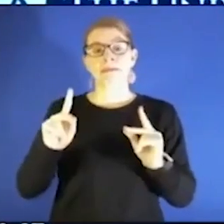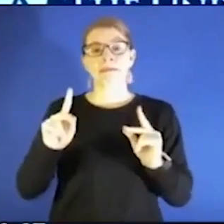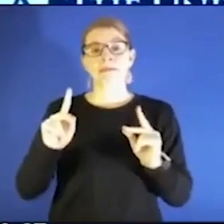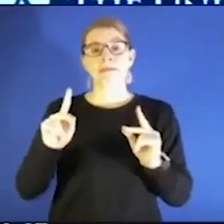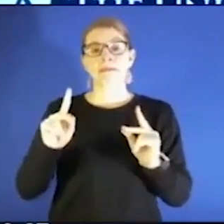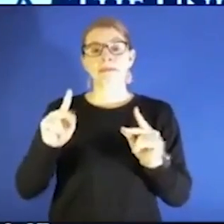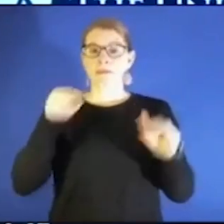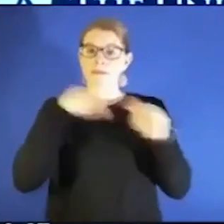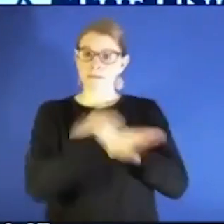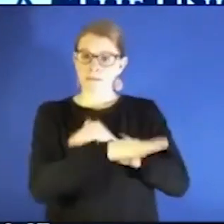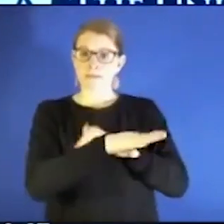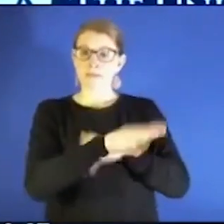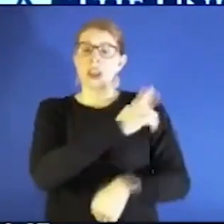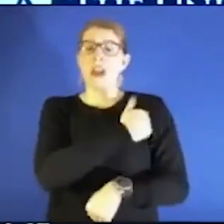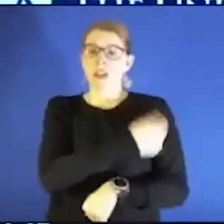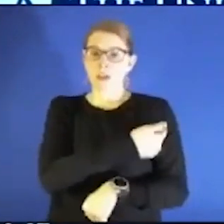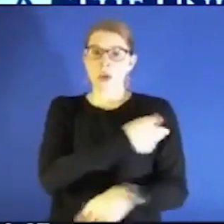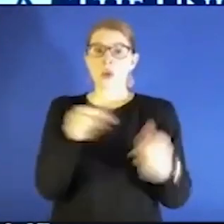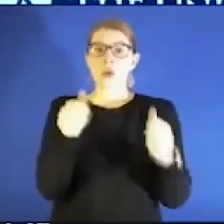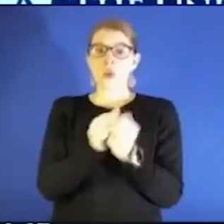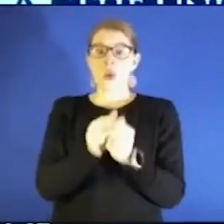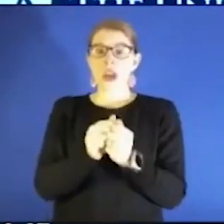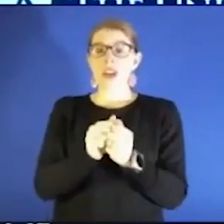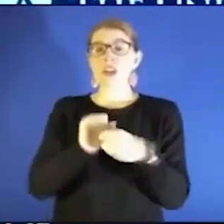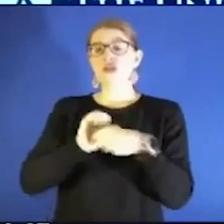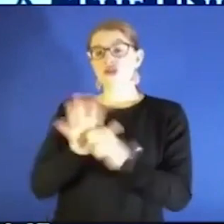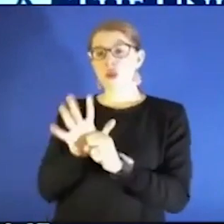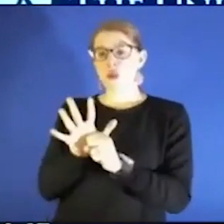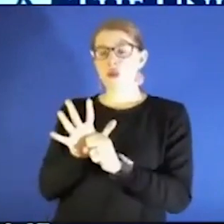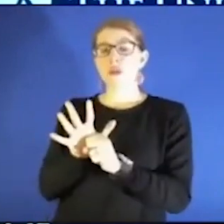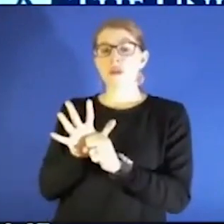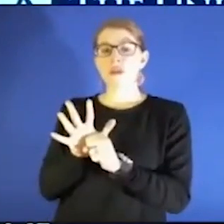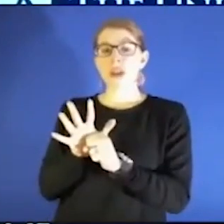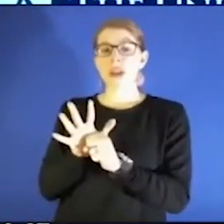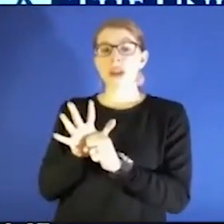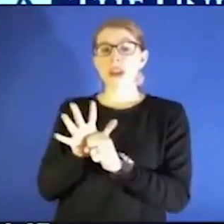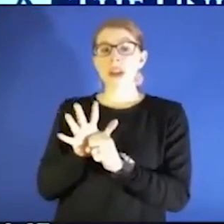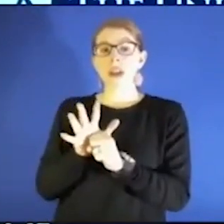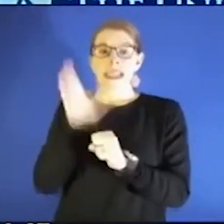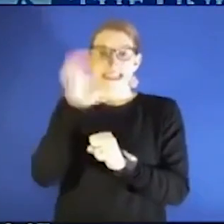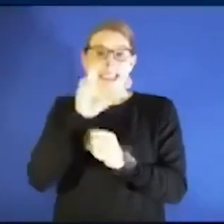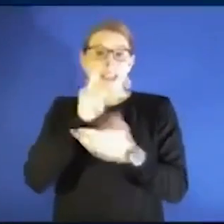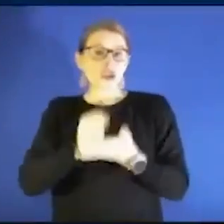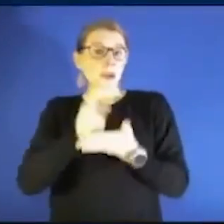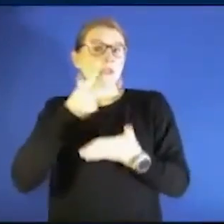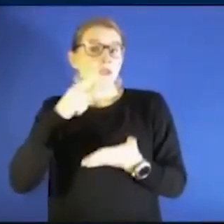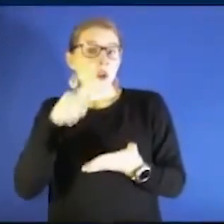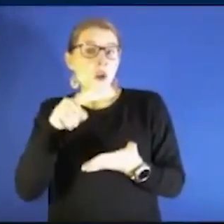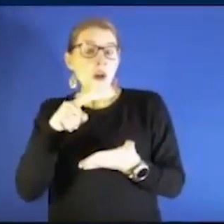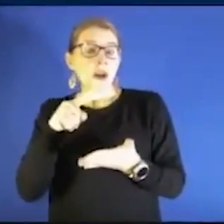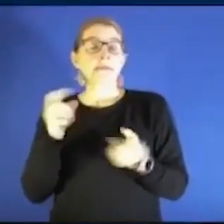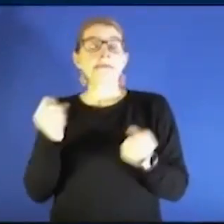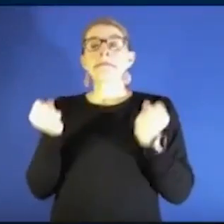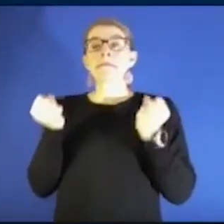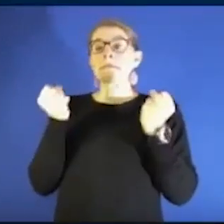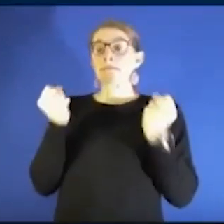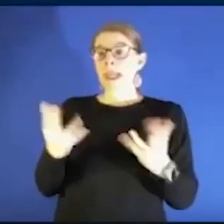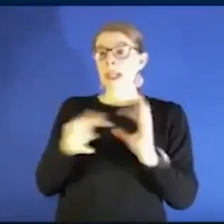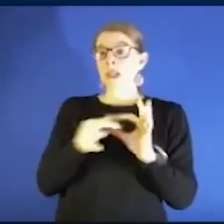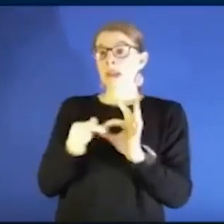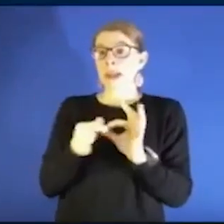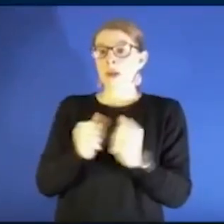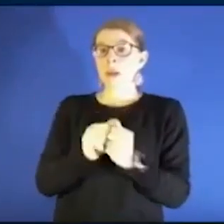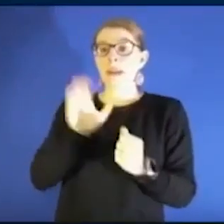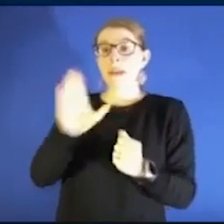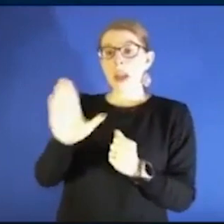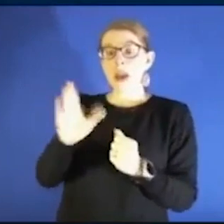hospital with a COVID, like that's what they're seeking treatment for. A lot of it has to do with their increasing